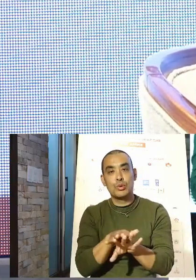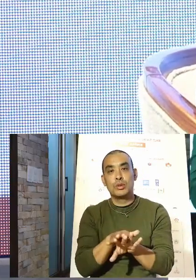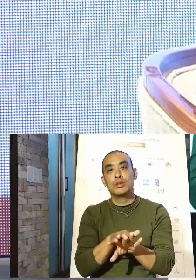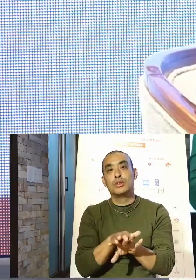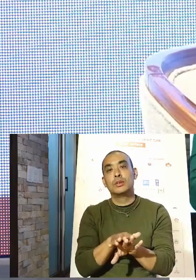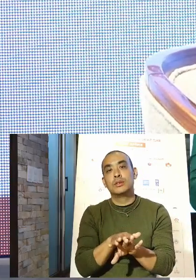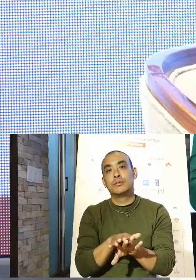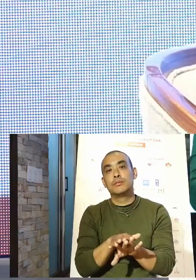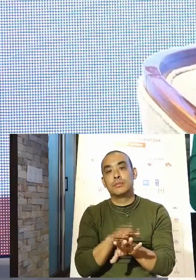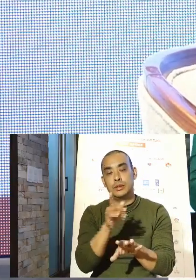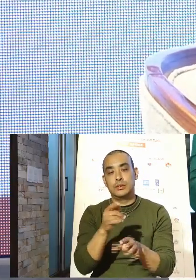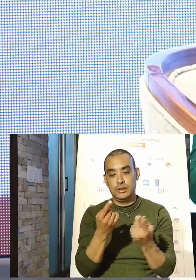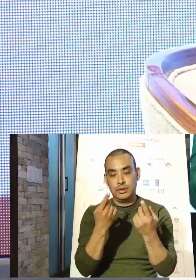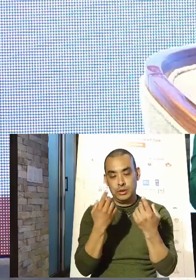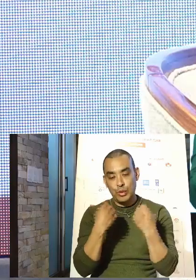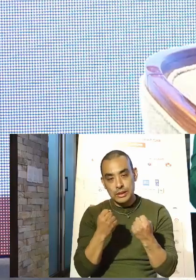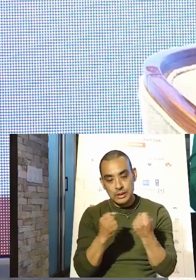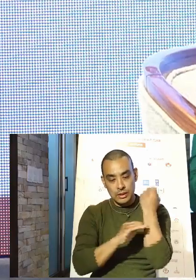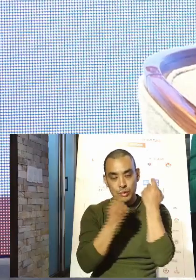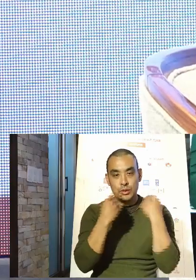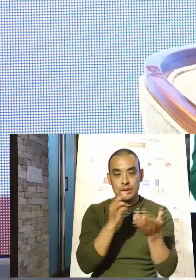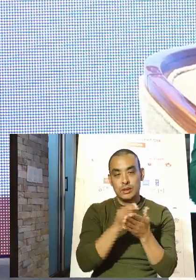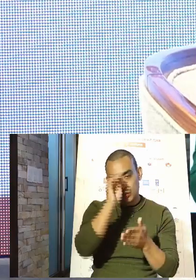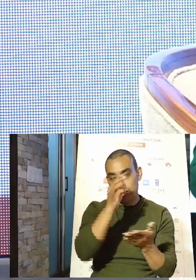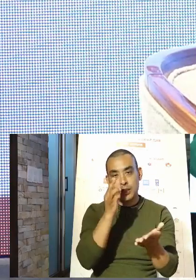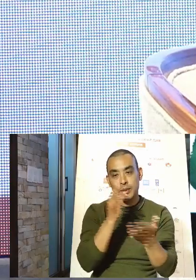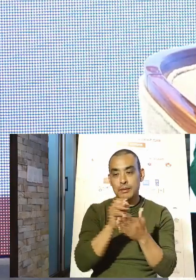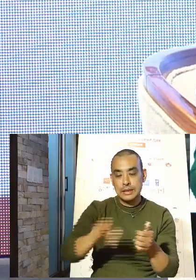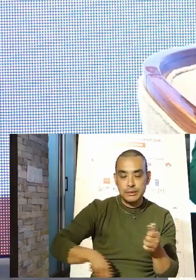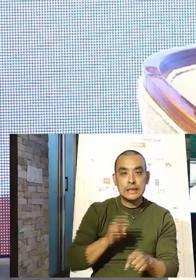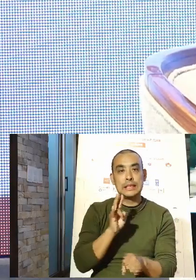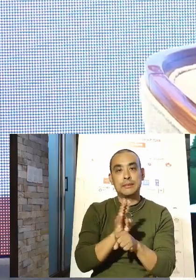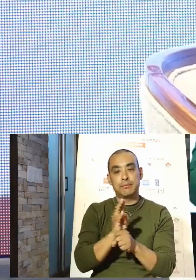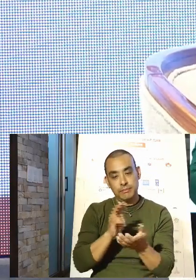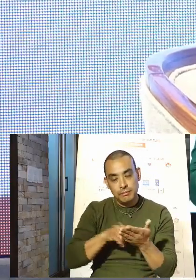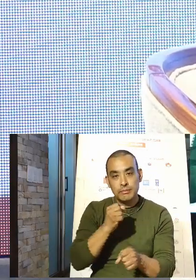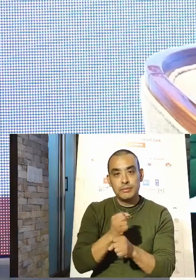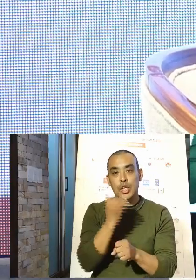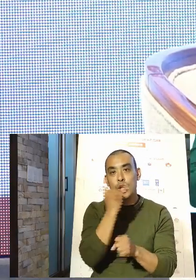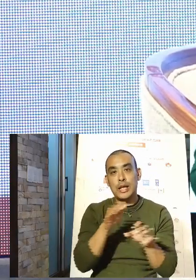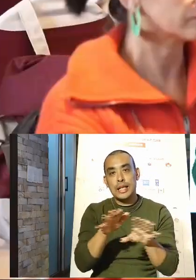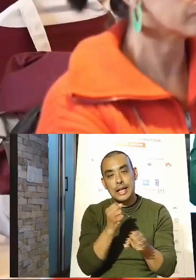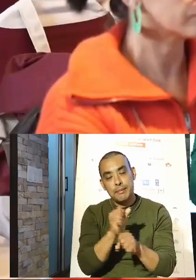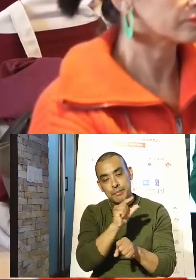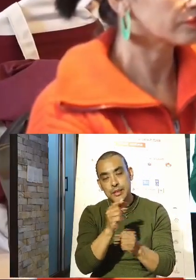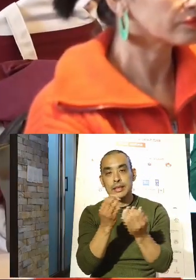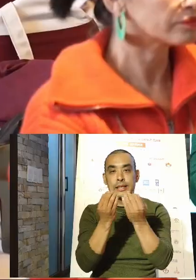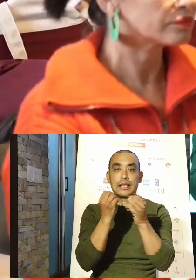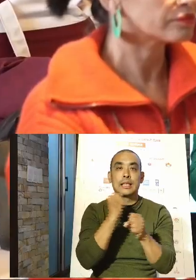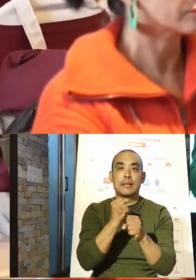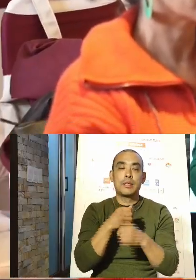only the reproductive health information, they are also getting the life skill, they are also getting the gender based, and then also getting